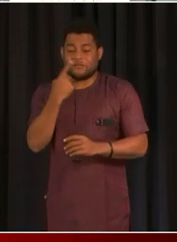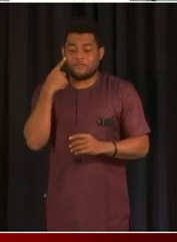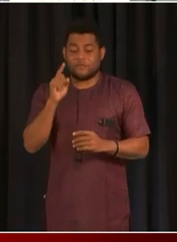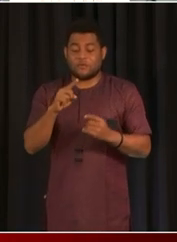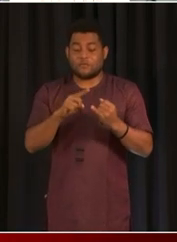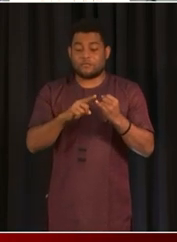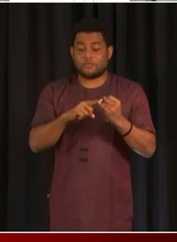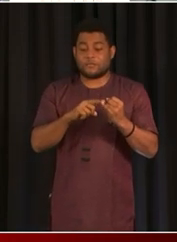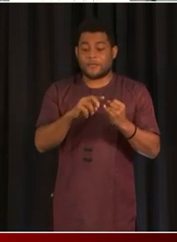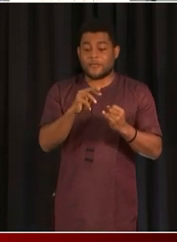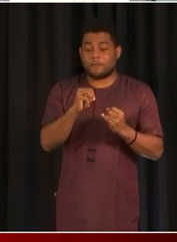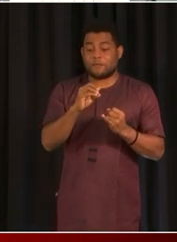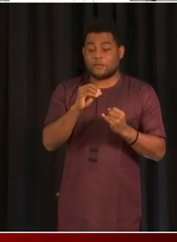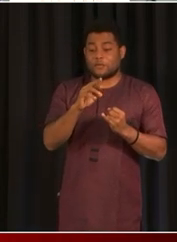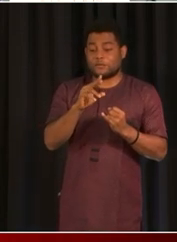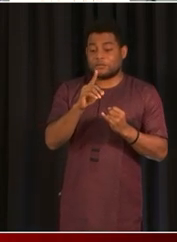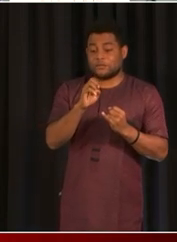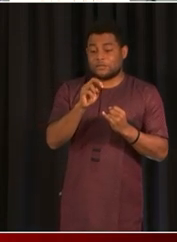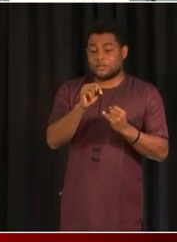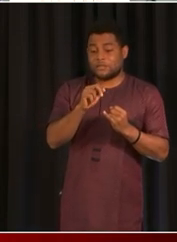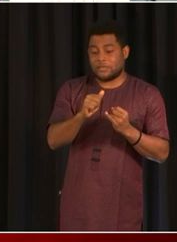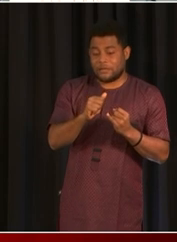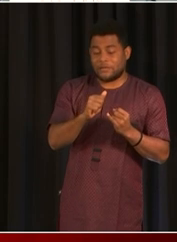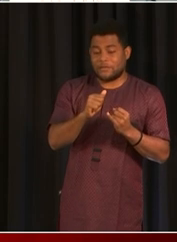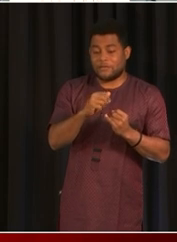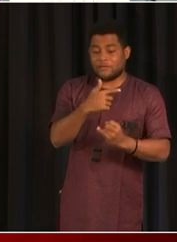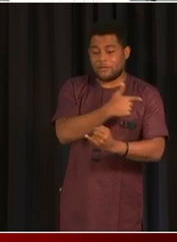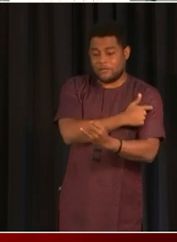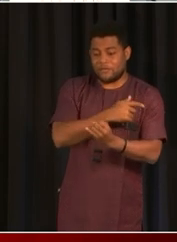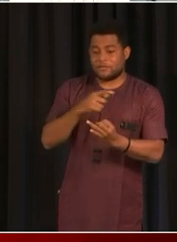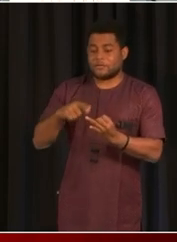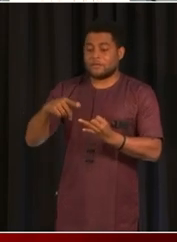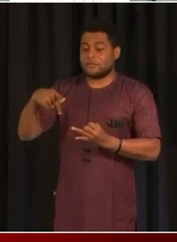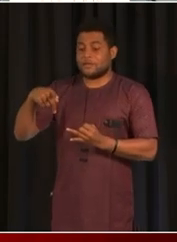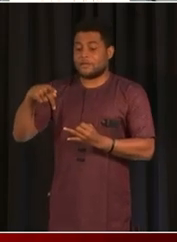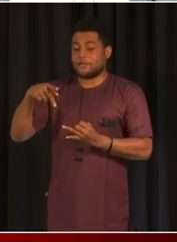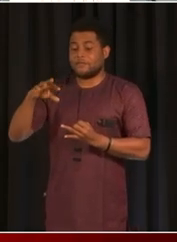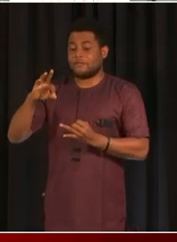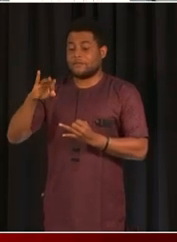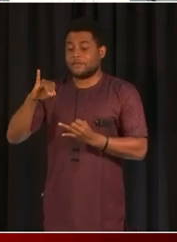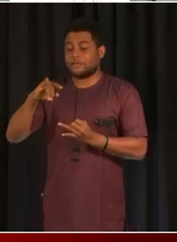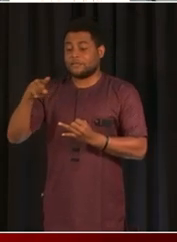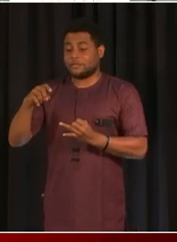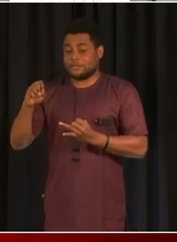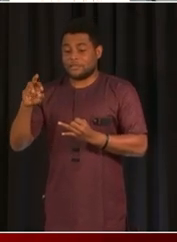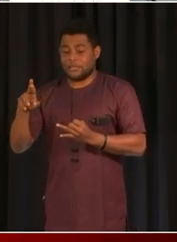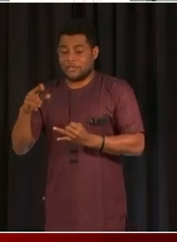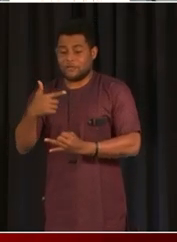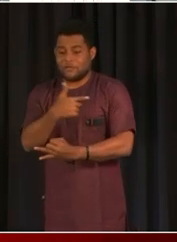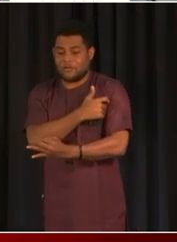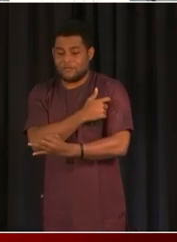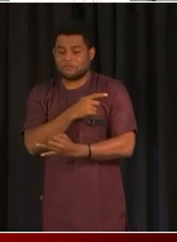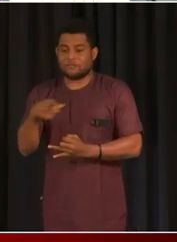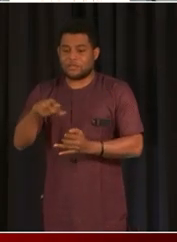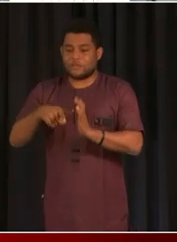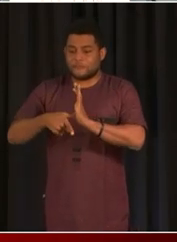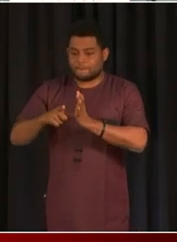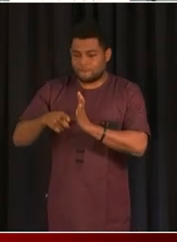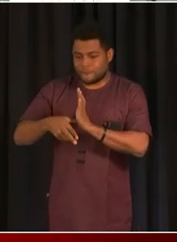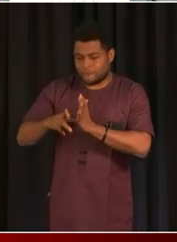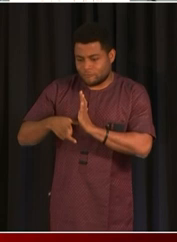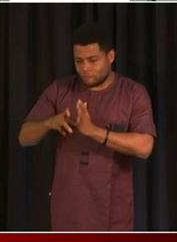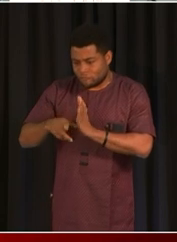Friday, the CDC's Advisory Committee for Immunization Practices met to review that amendment and to